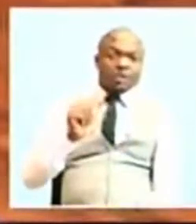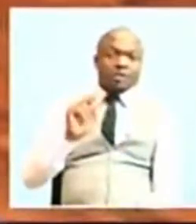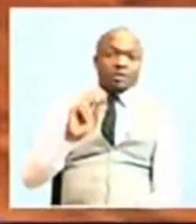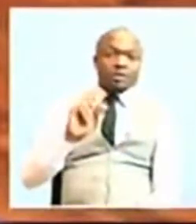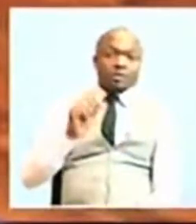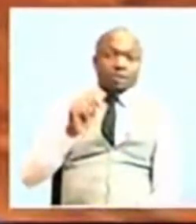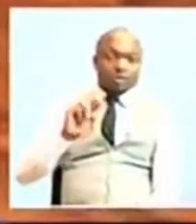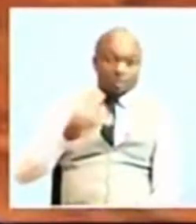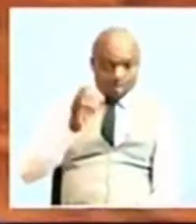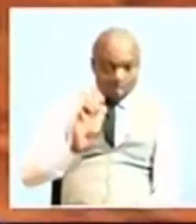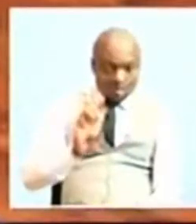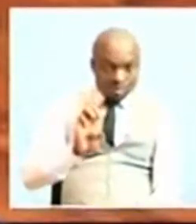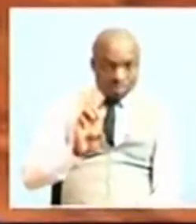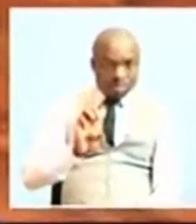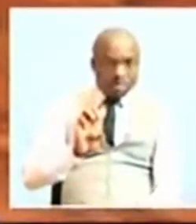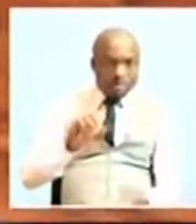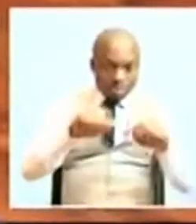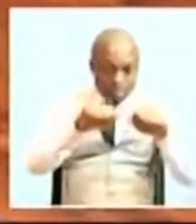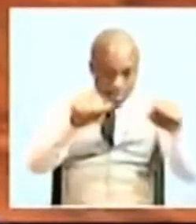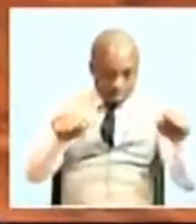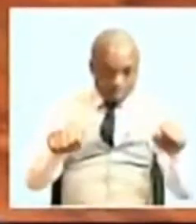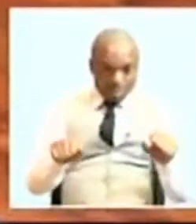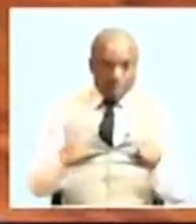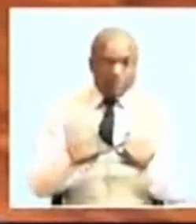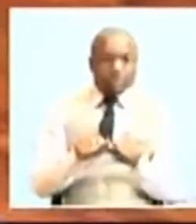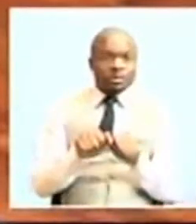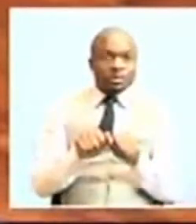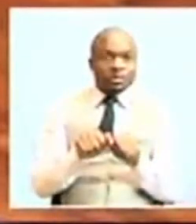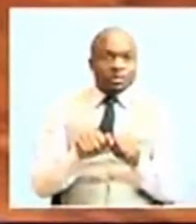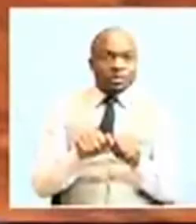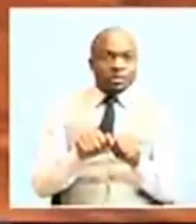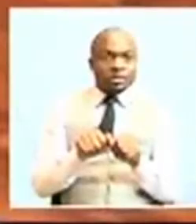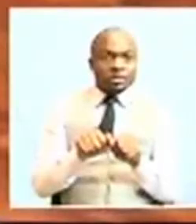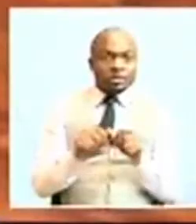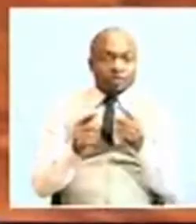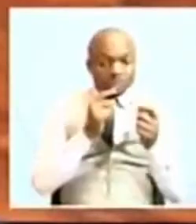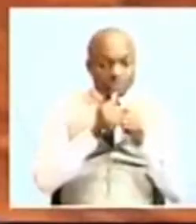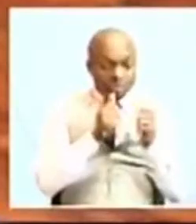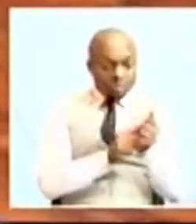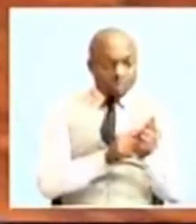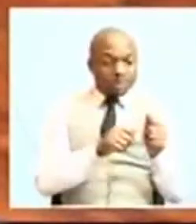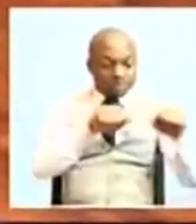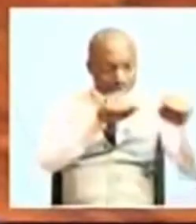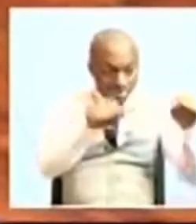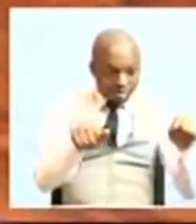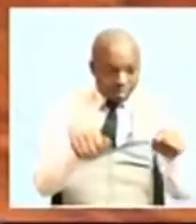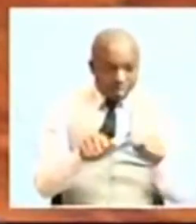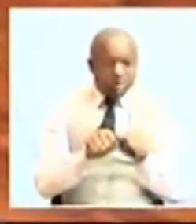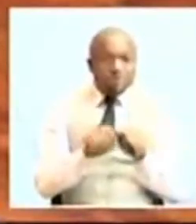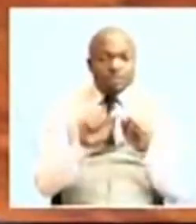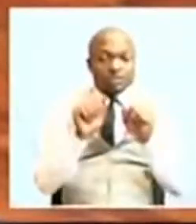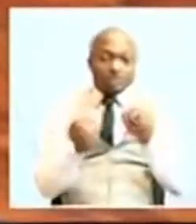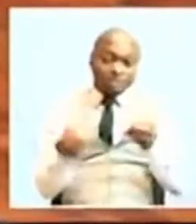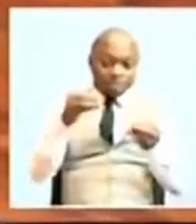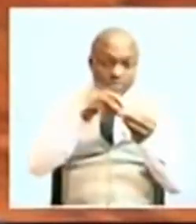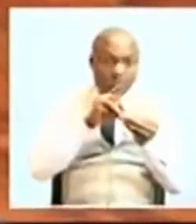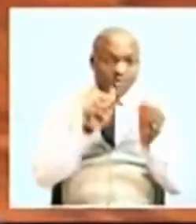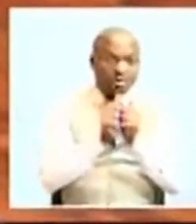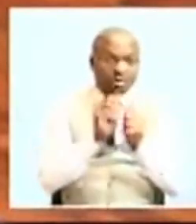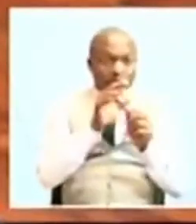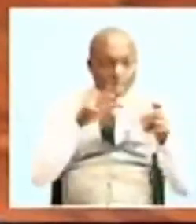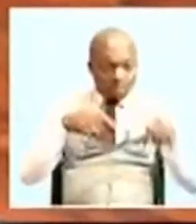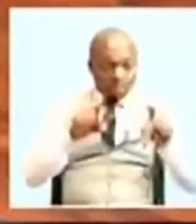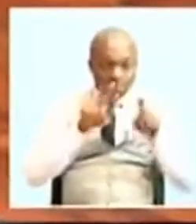Lusinga is in Nangombe is a ward? Yes. Oh, Nangombe so you is a referred ward. to the ward here? Yes, and I thought I could also add, with your permission, Chair,